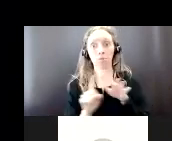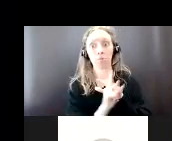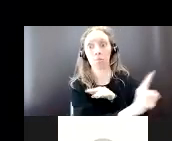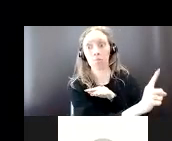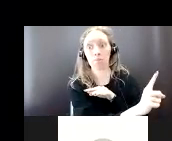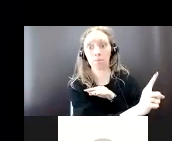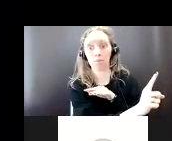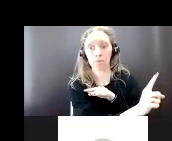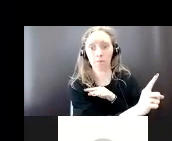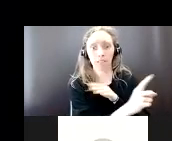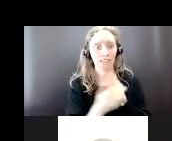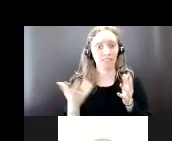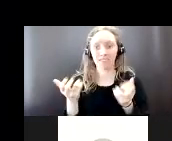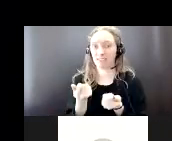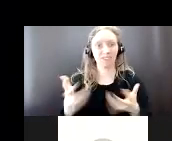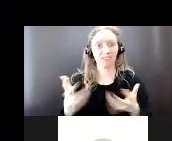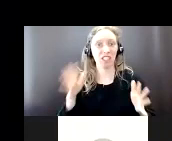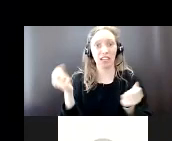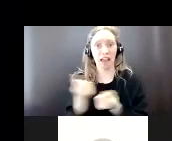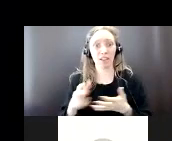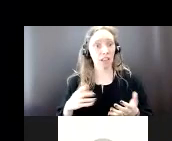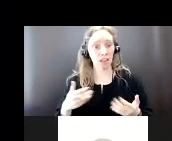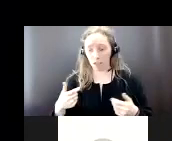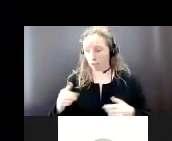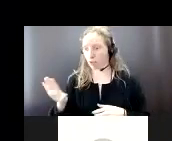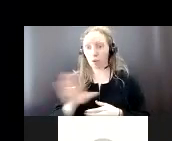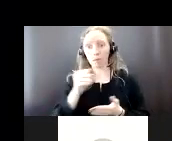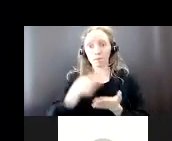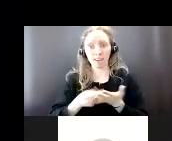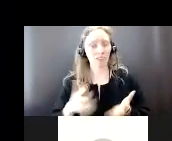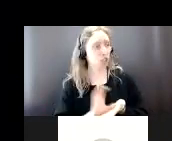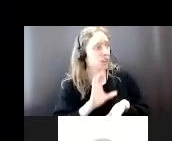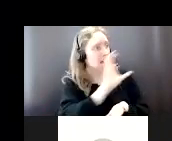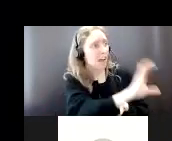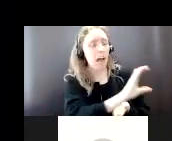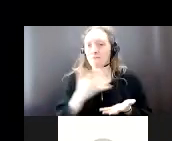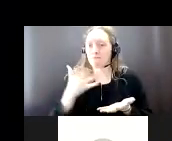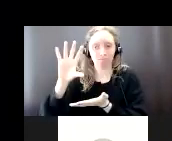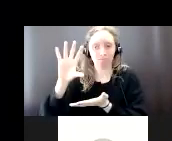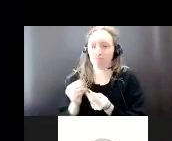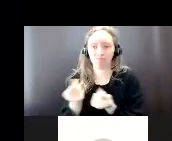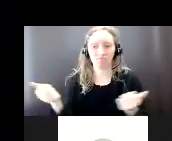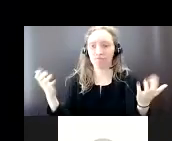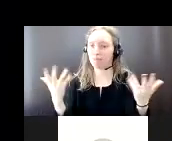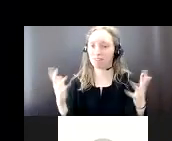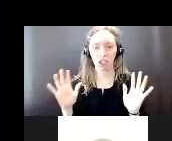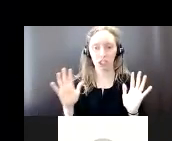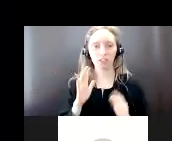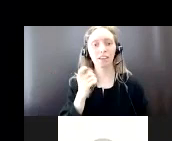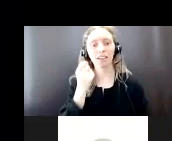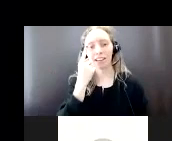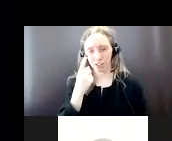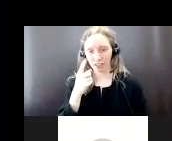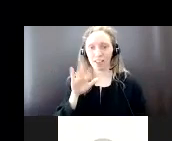now you've been the victim of a Ponzi scheme. And many times the affinity fraud and the Ponzi scheme, they seem to go together.